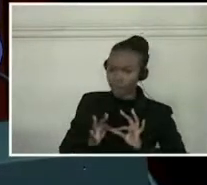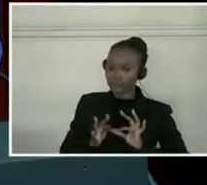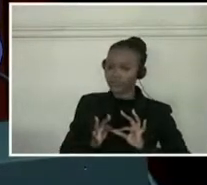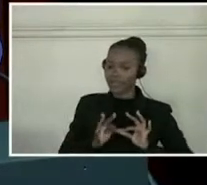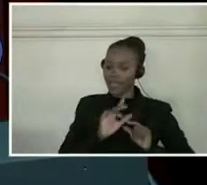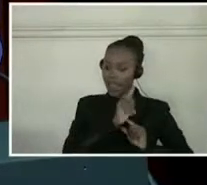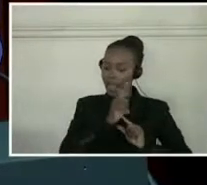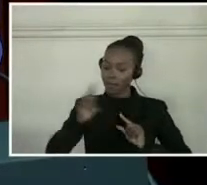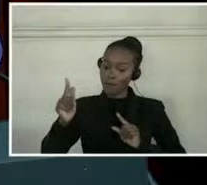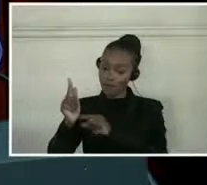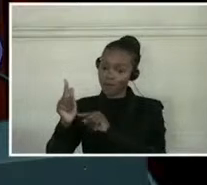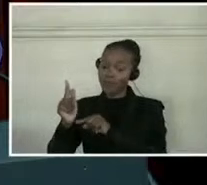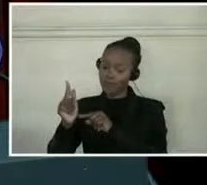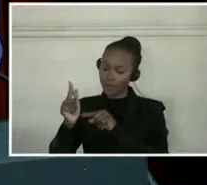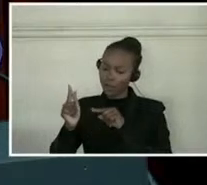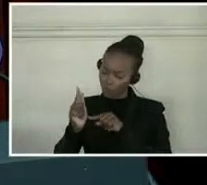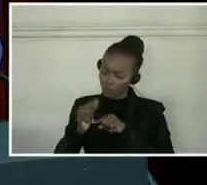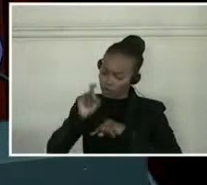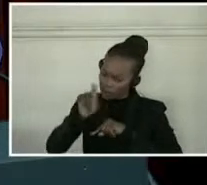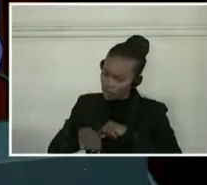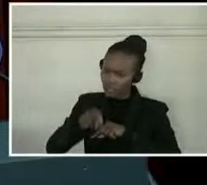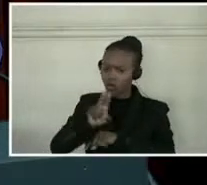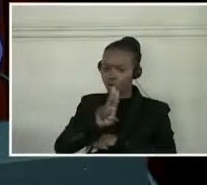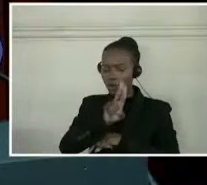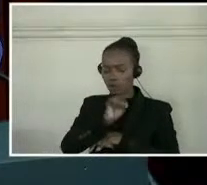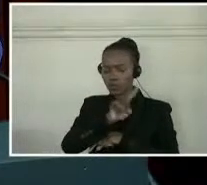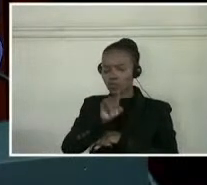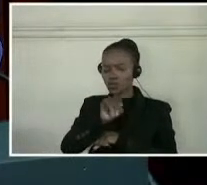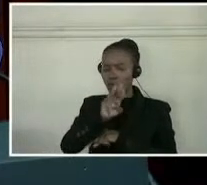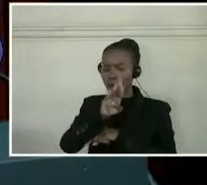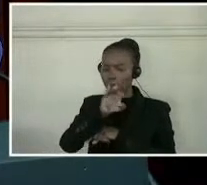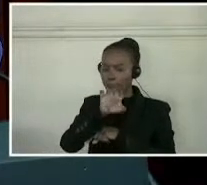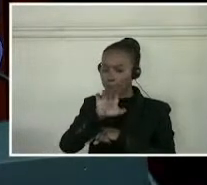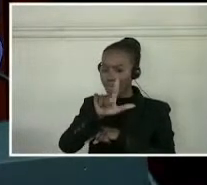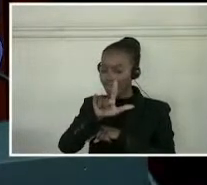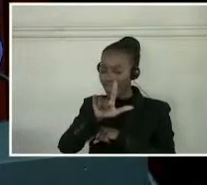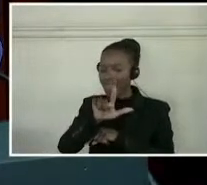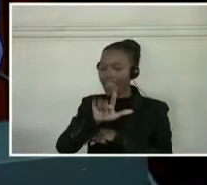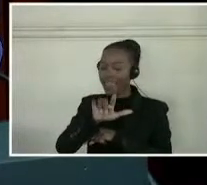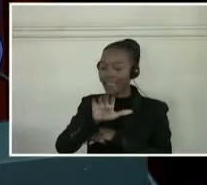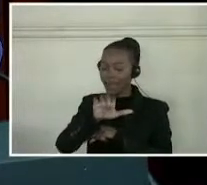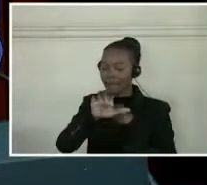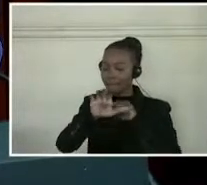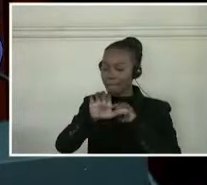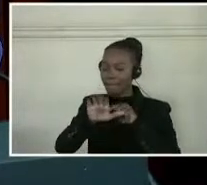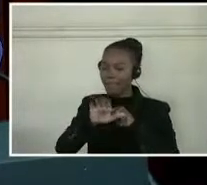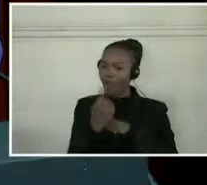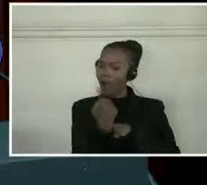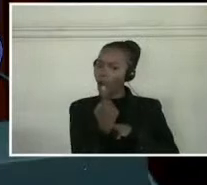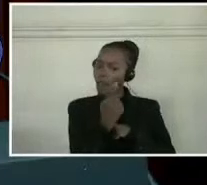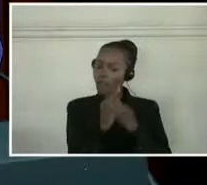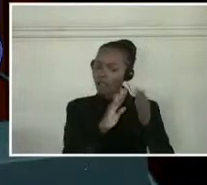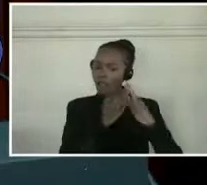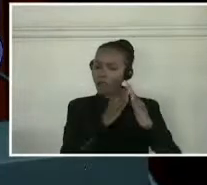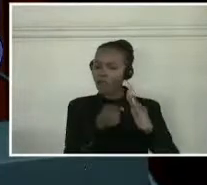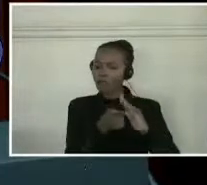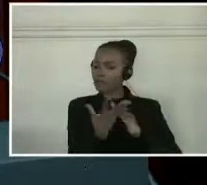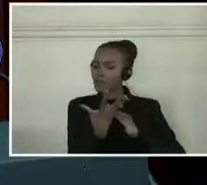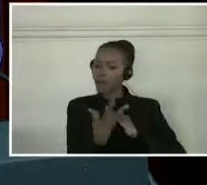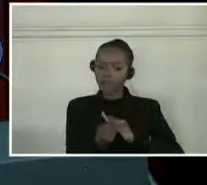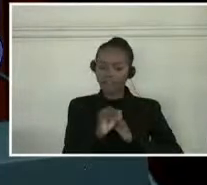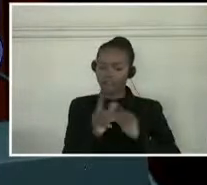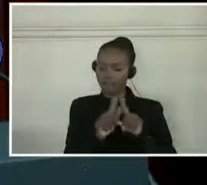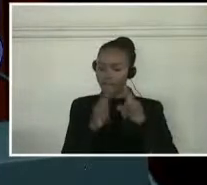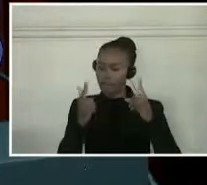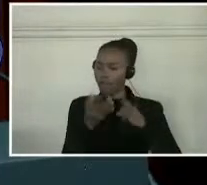which is the only municipality that still did not have a library a mobile library pass started working in